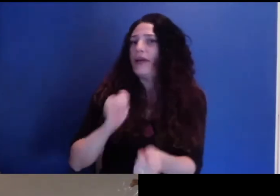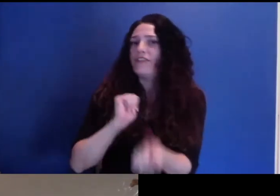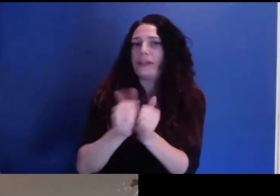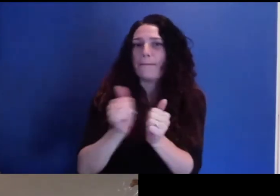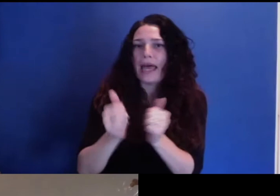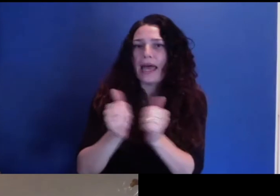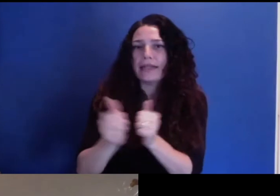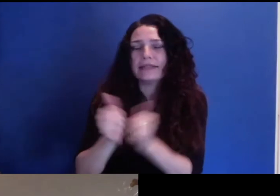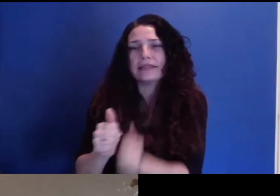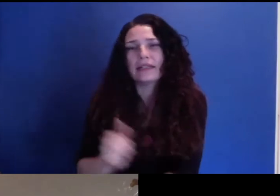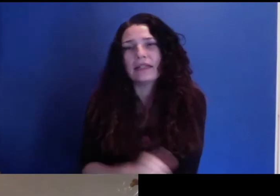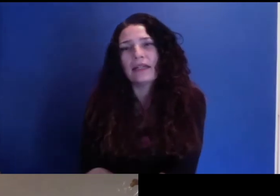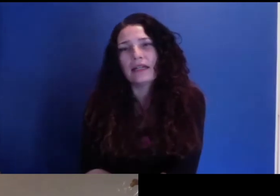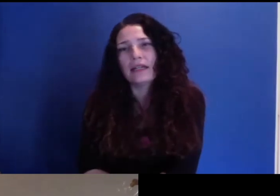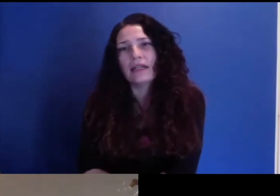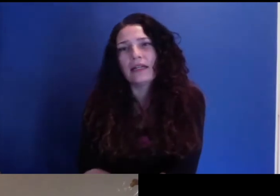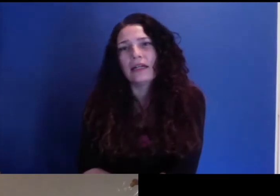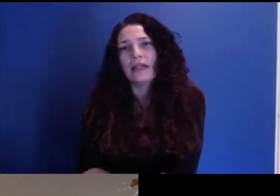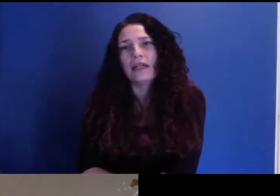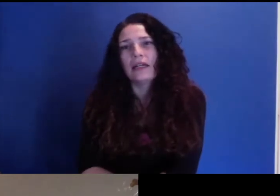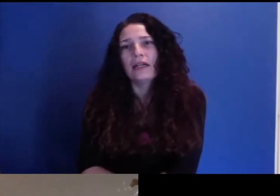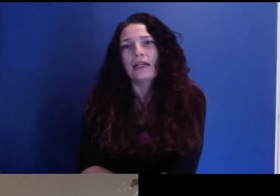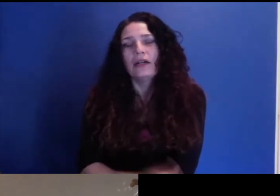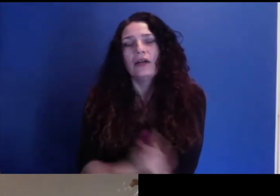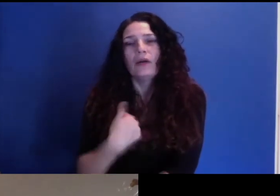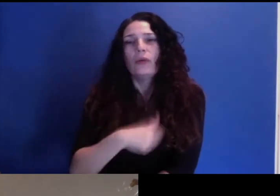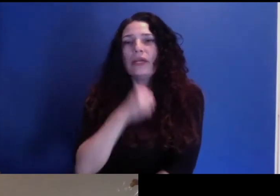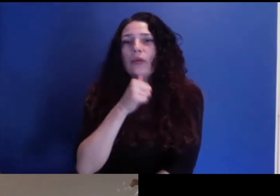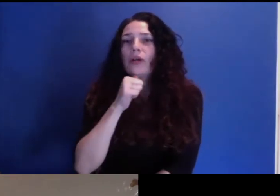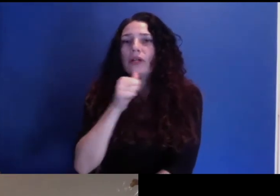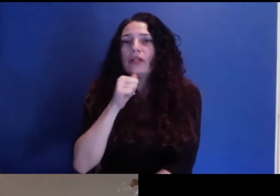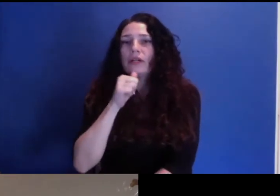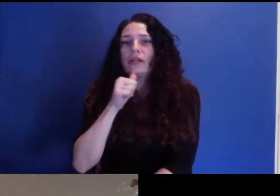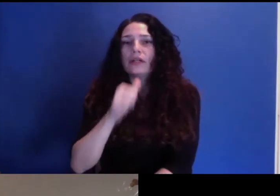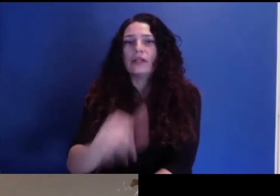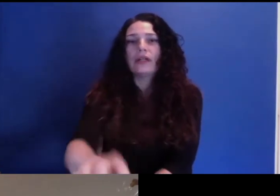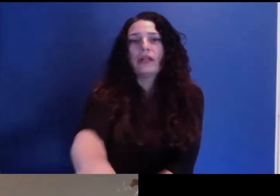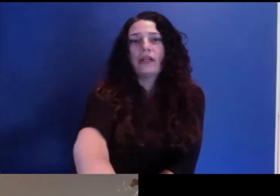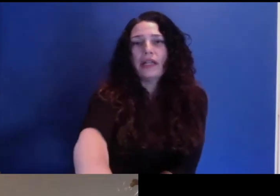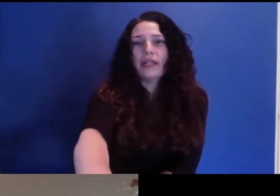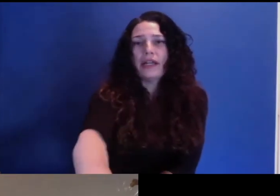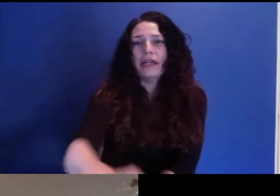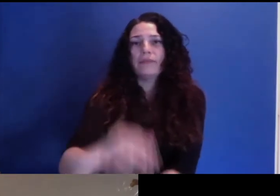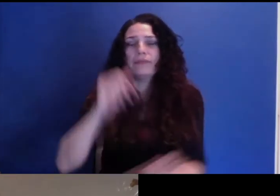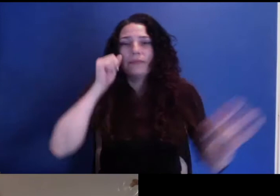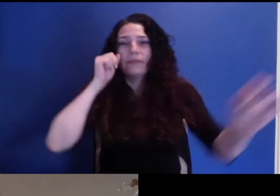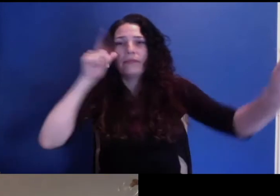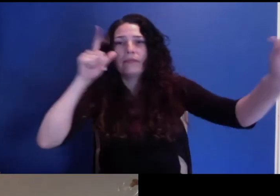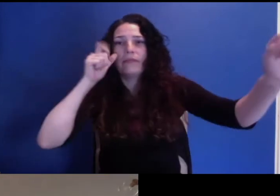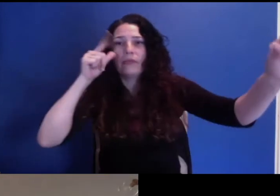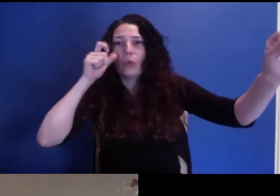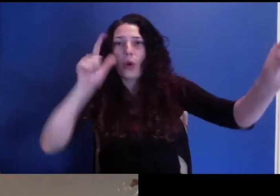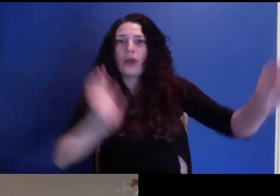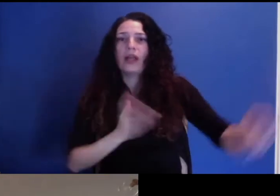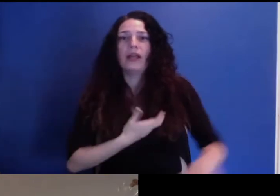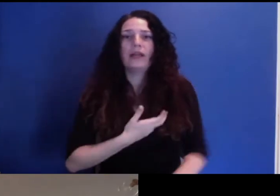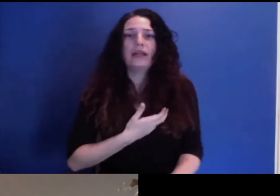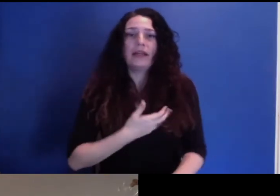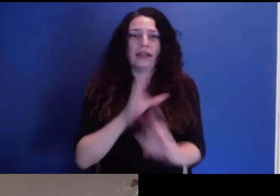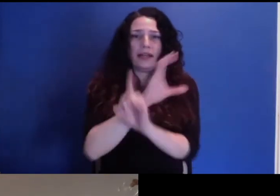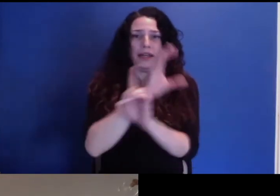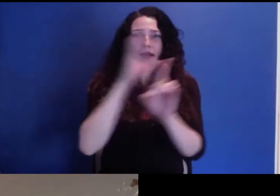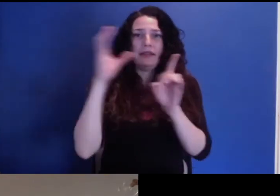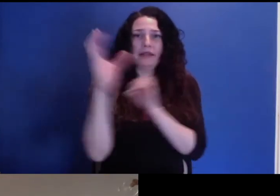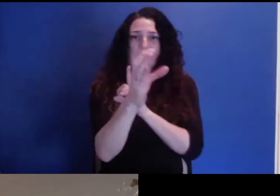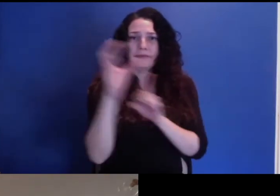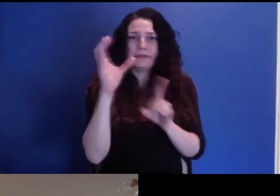2015, like, we just weren't as woke in our culture. I mean, people were like scandalized by Inside Amy Schumer. You know what I mean?